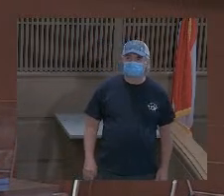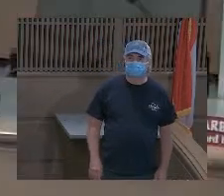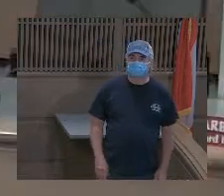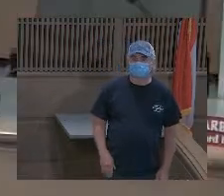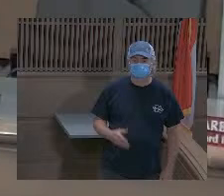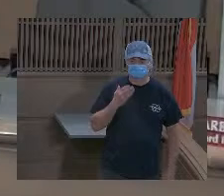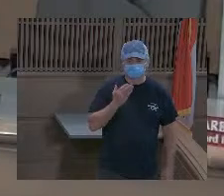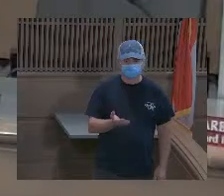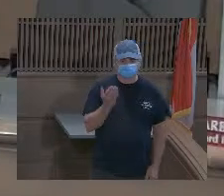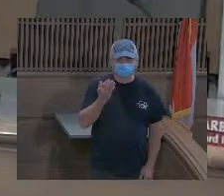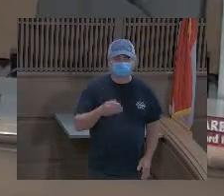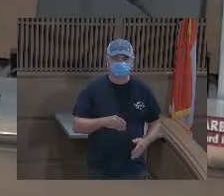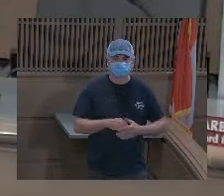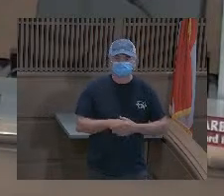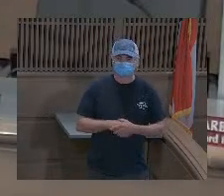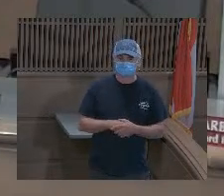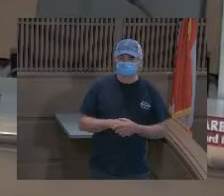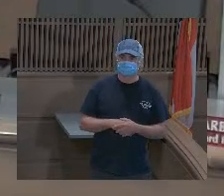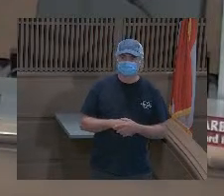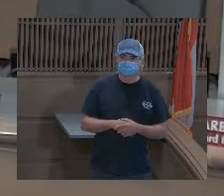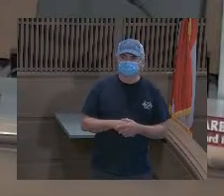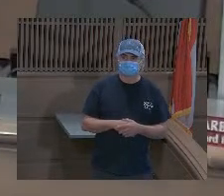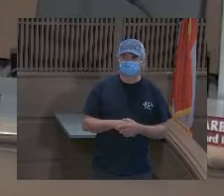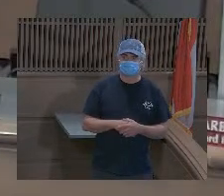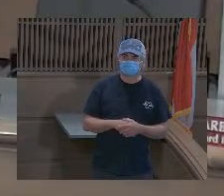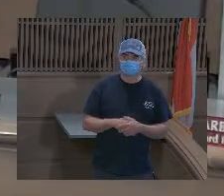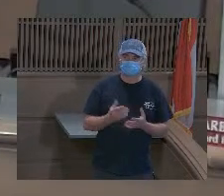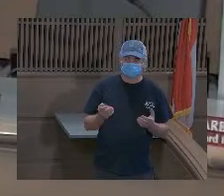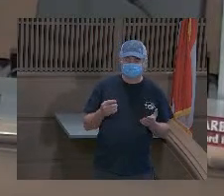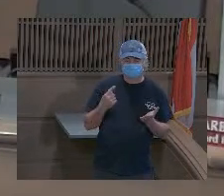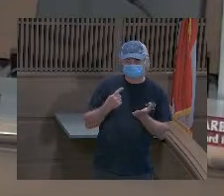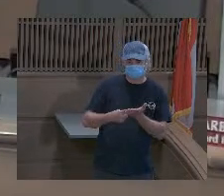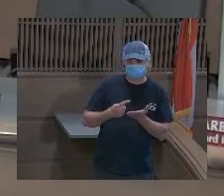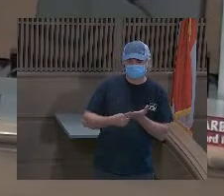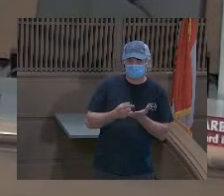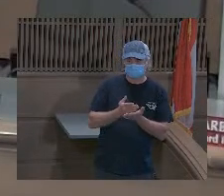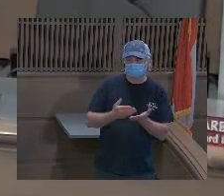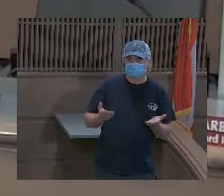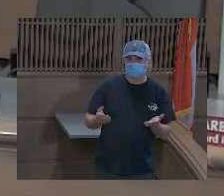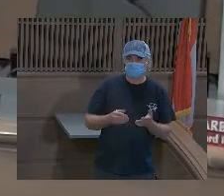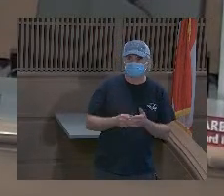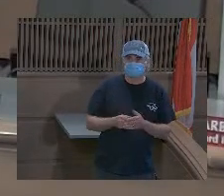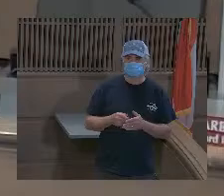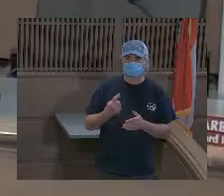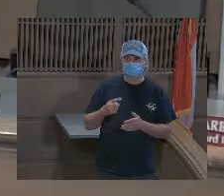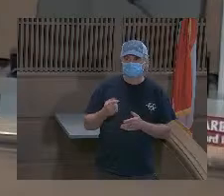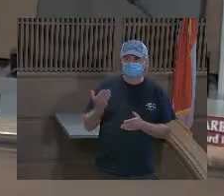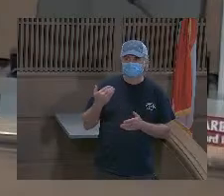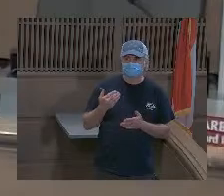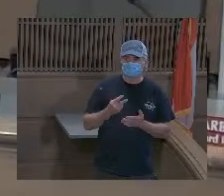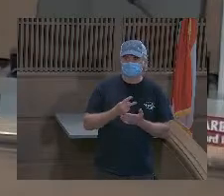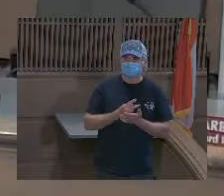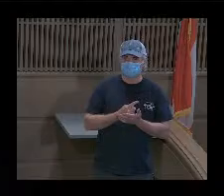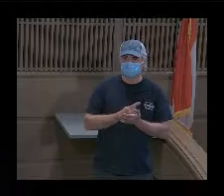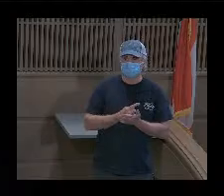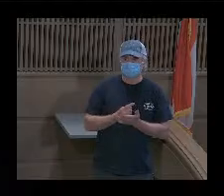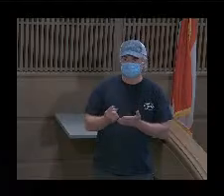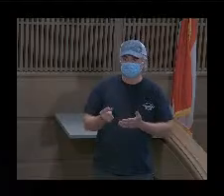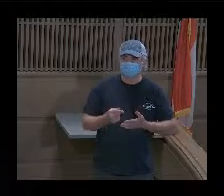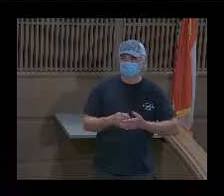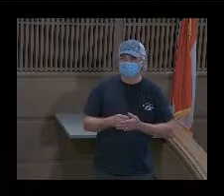Good morning. I want to go over a few stats with you and let you know where we're at for the last couple of weeks. First of all,